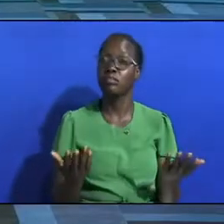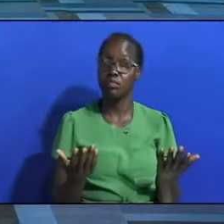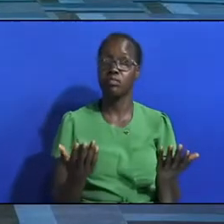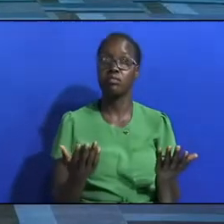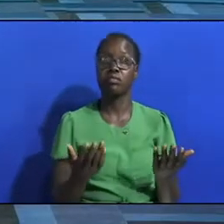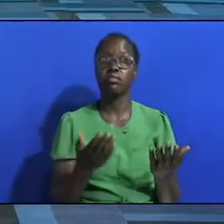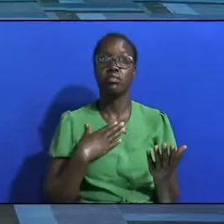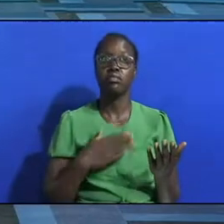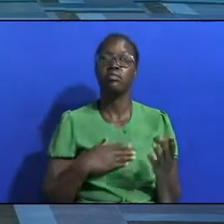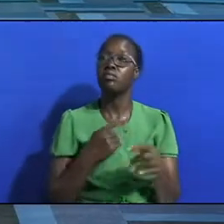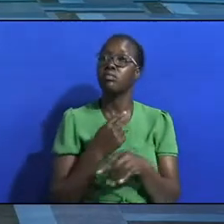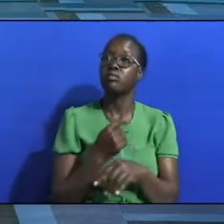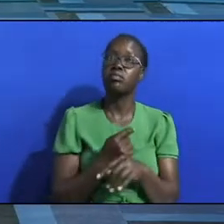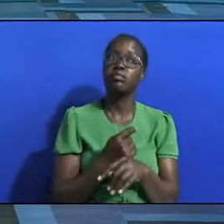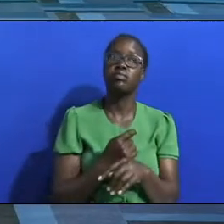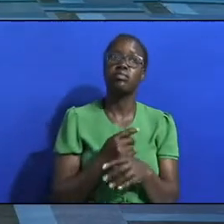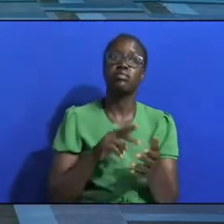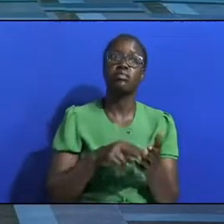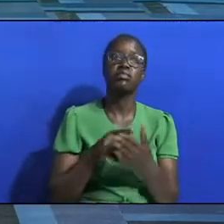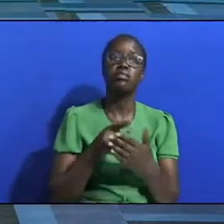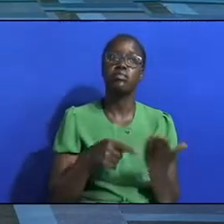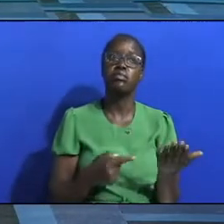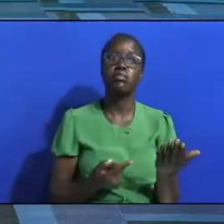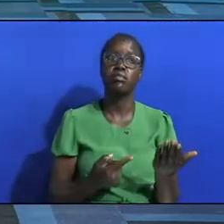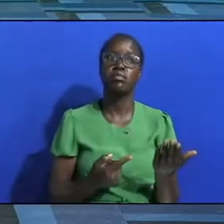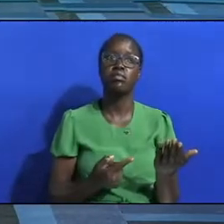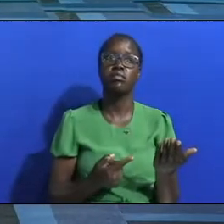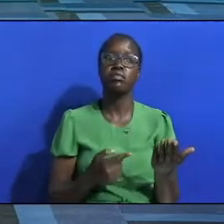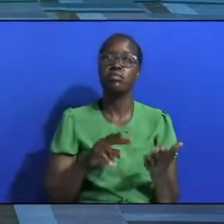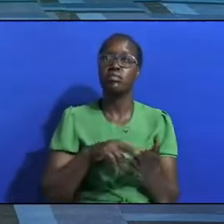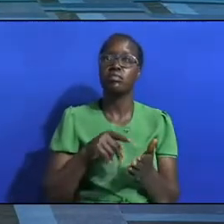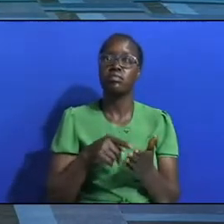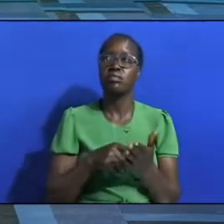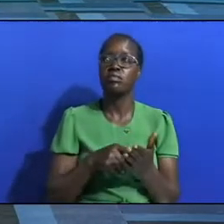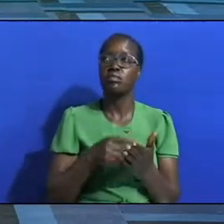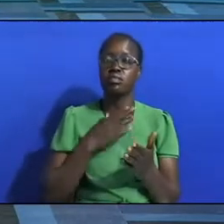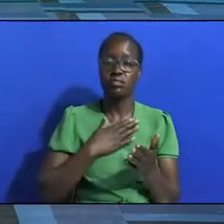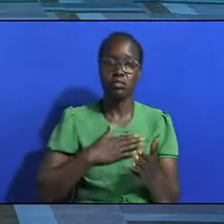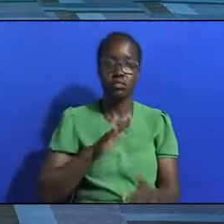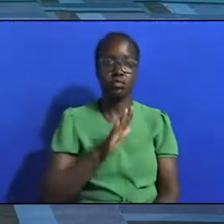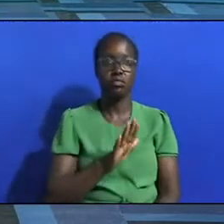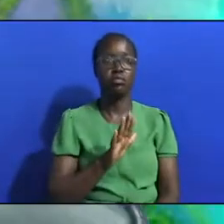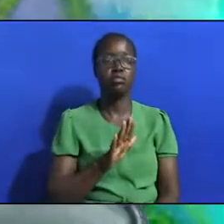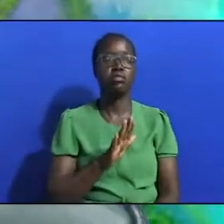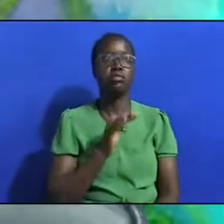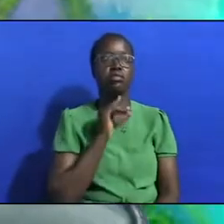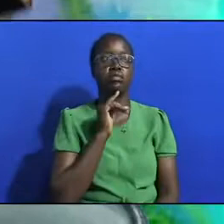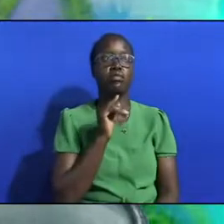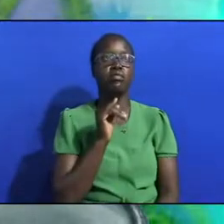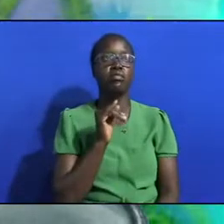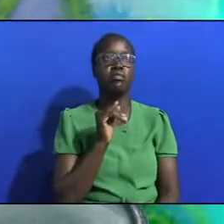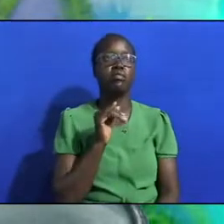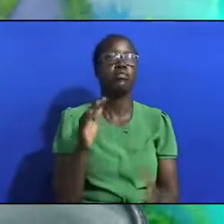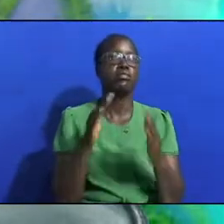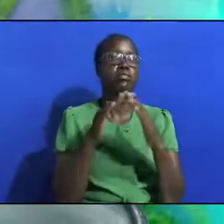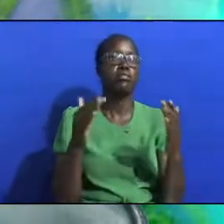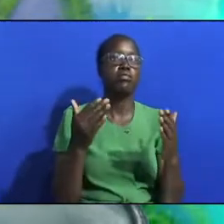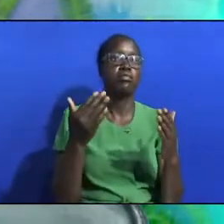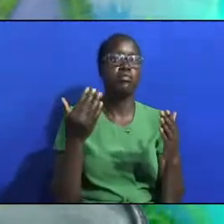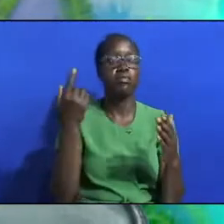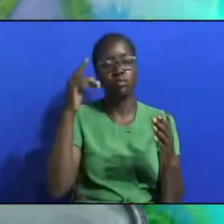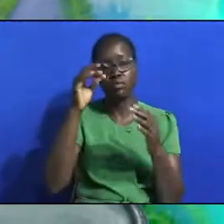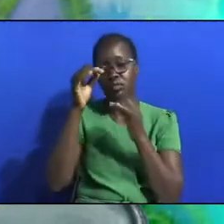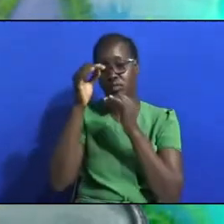body, the temple? What does that mean? It means your body is a house